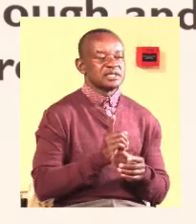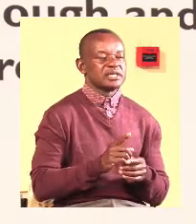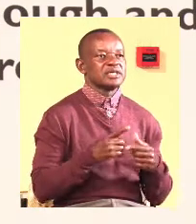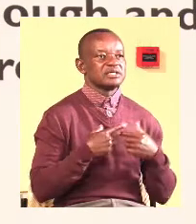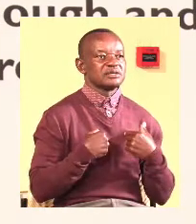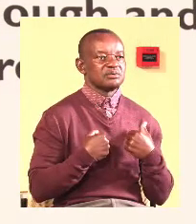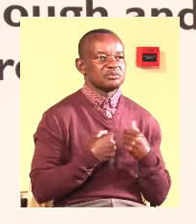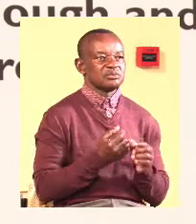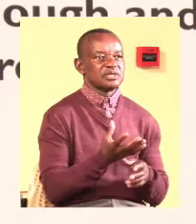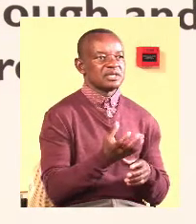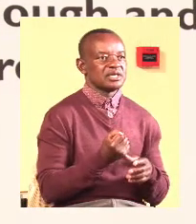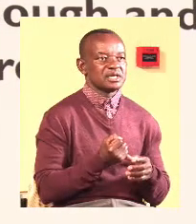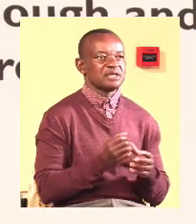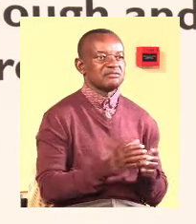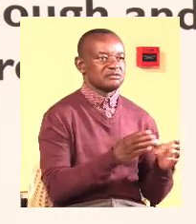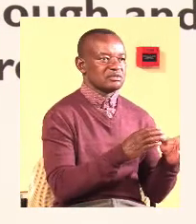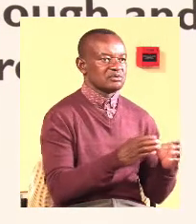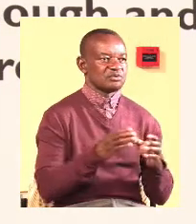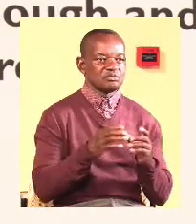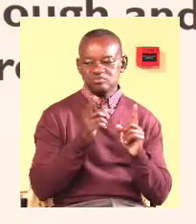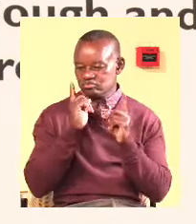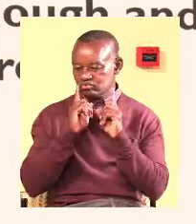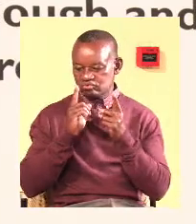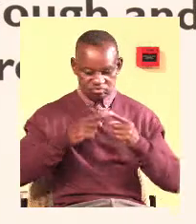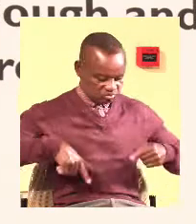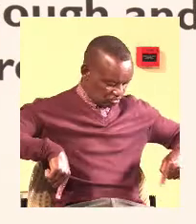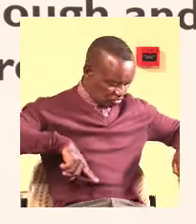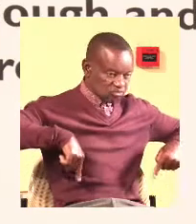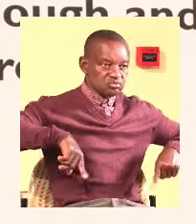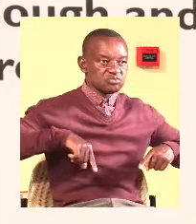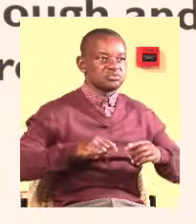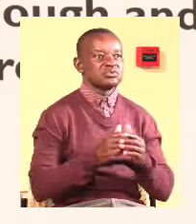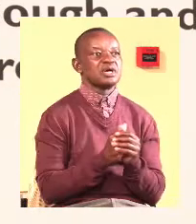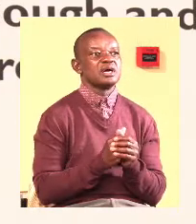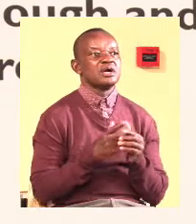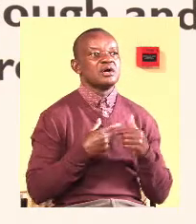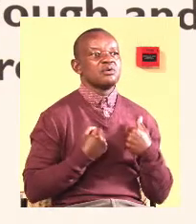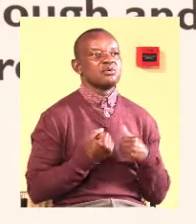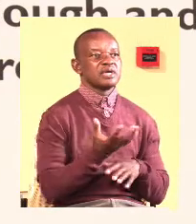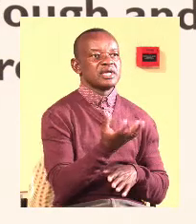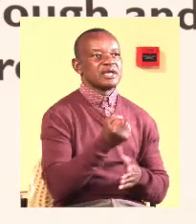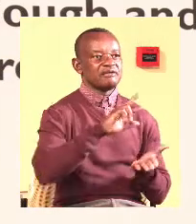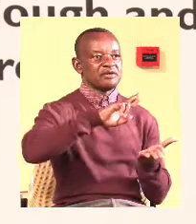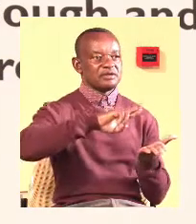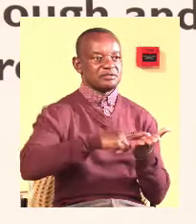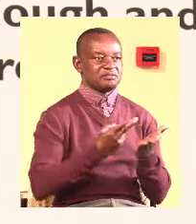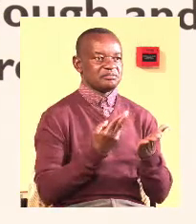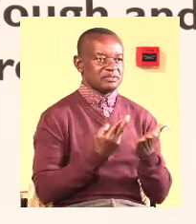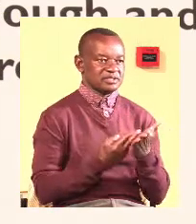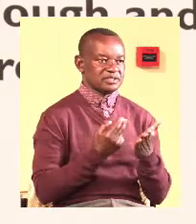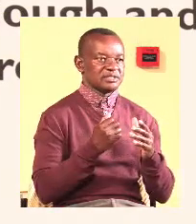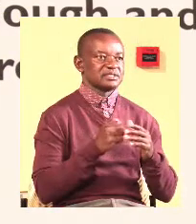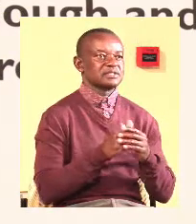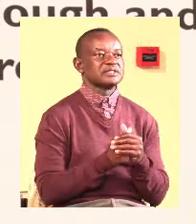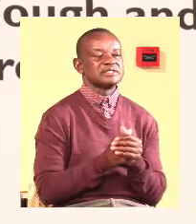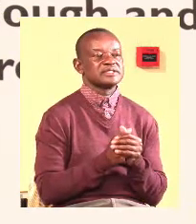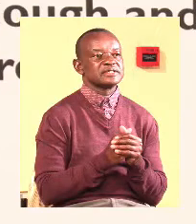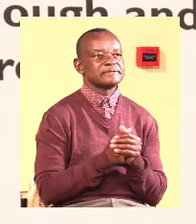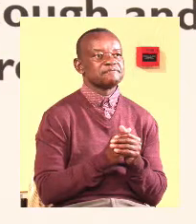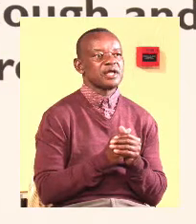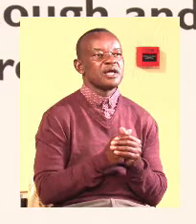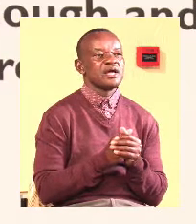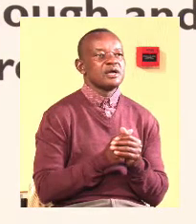we have contact persons whom we normally make use of. We centralize information to that person and then they take it down to the community, but of